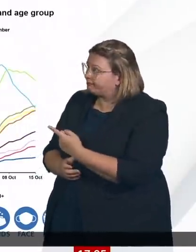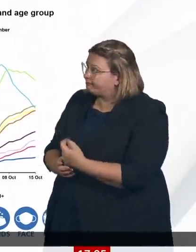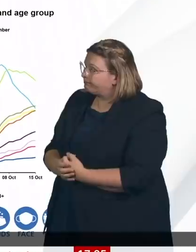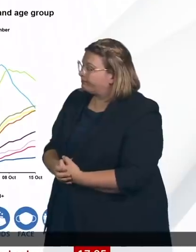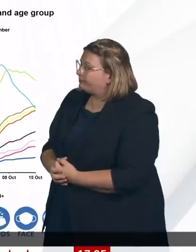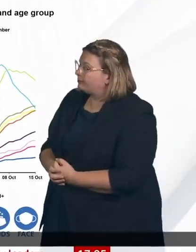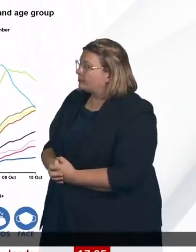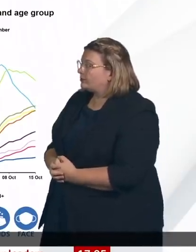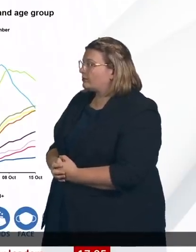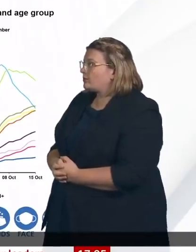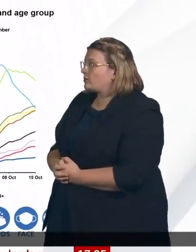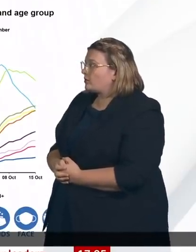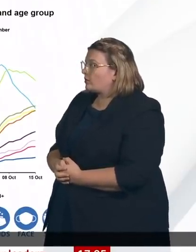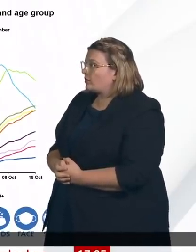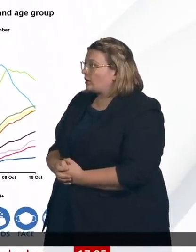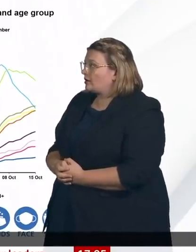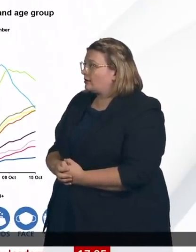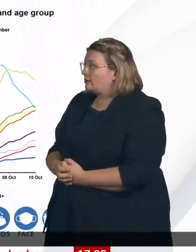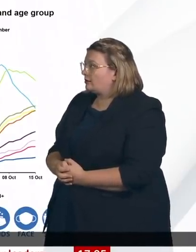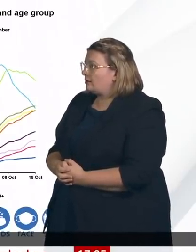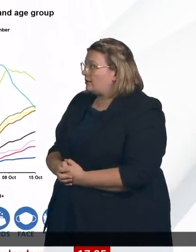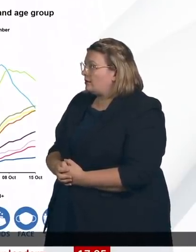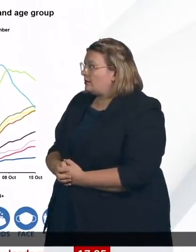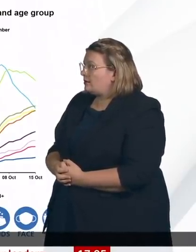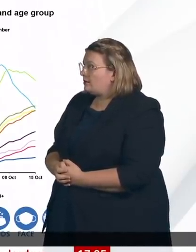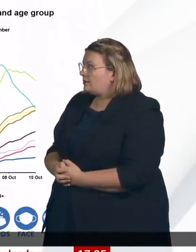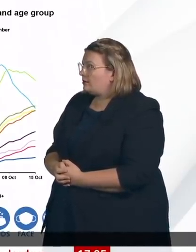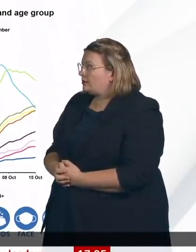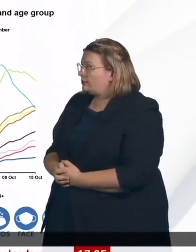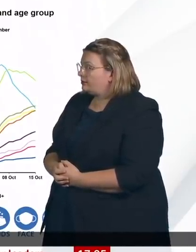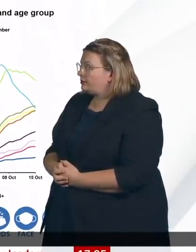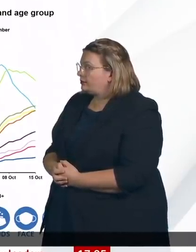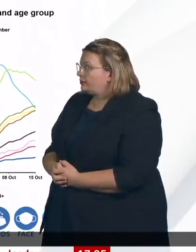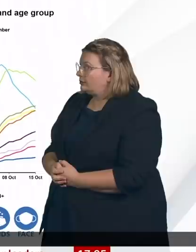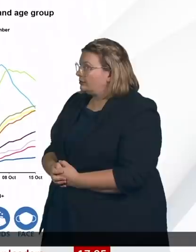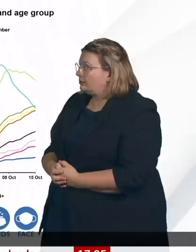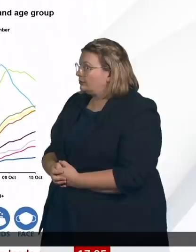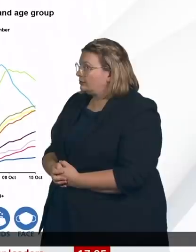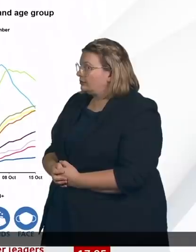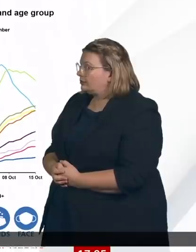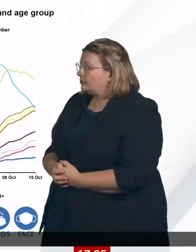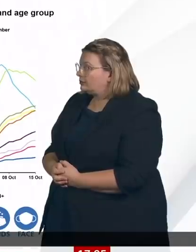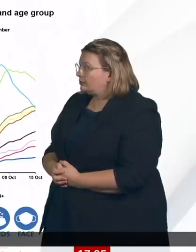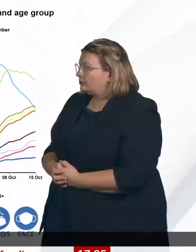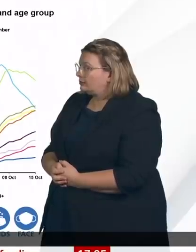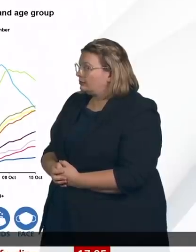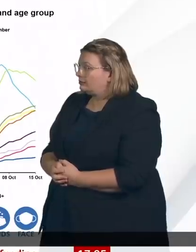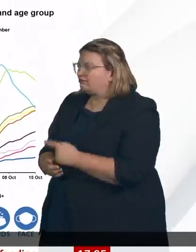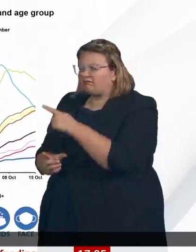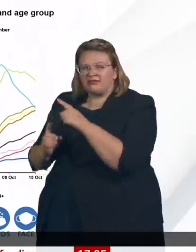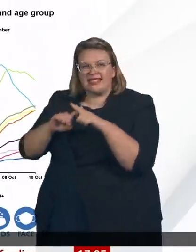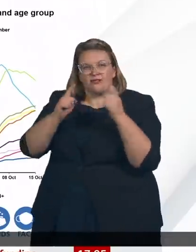So here are the data broken down by age band and by English